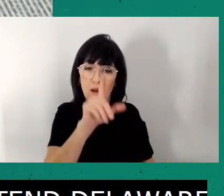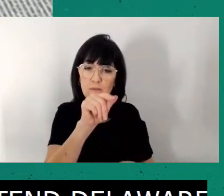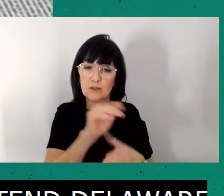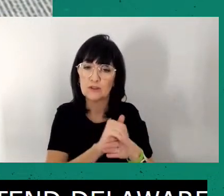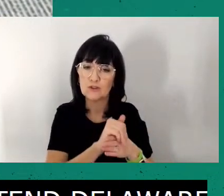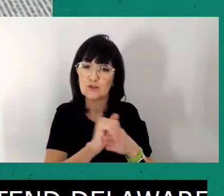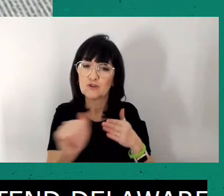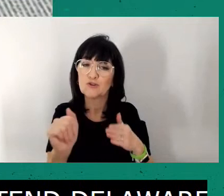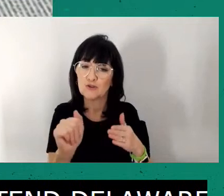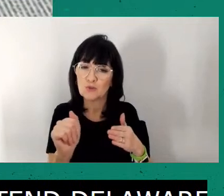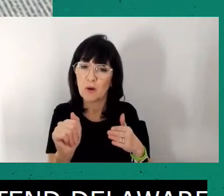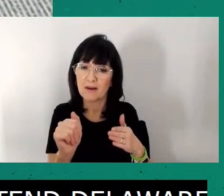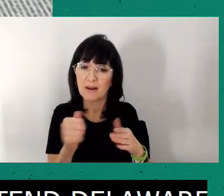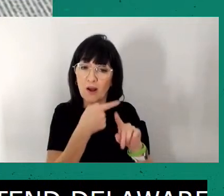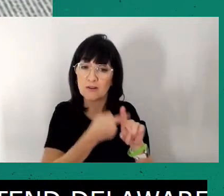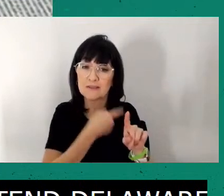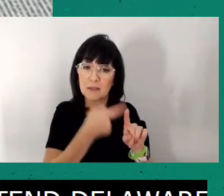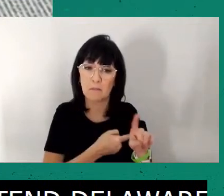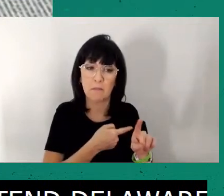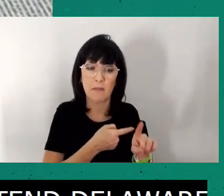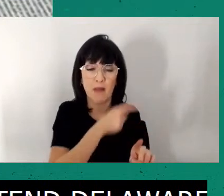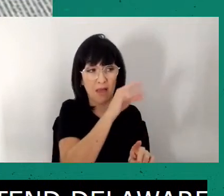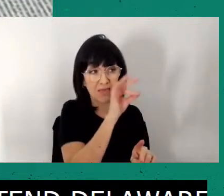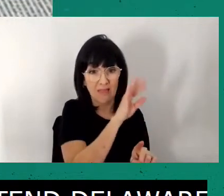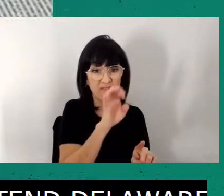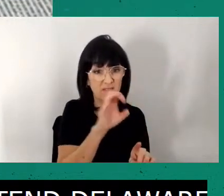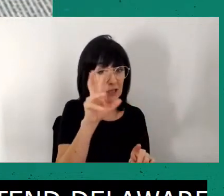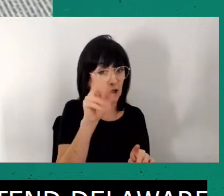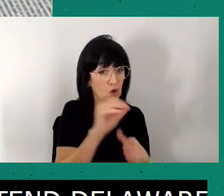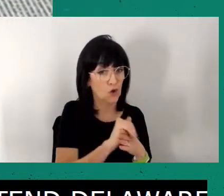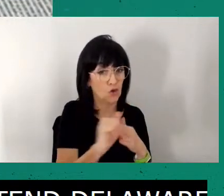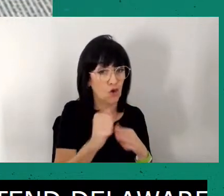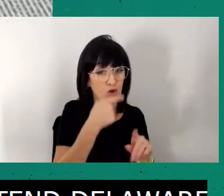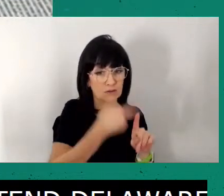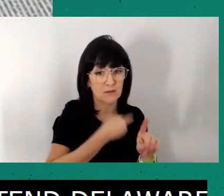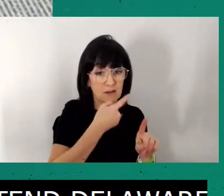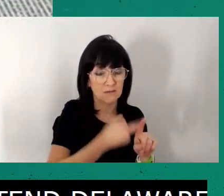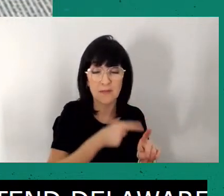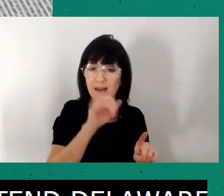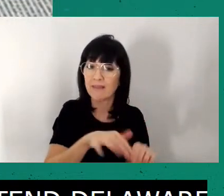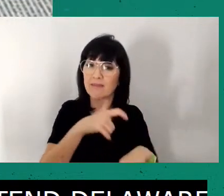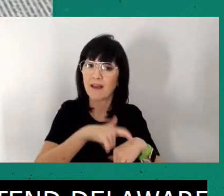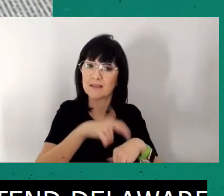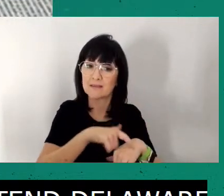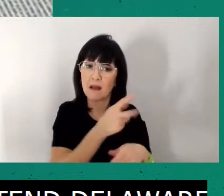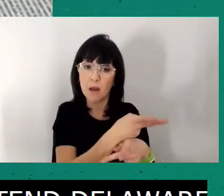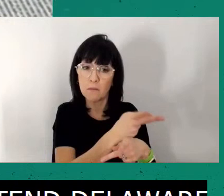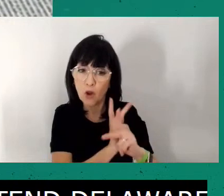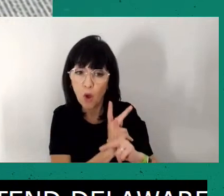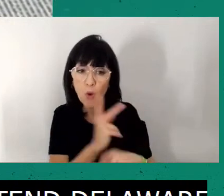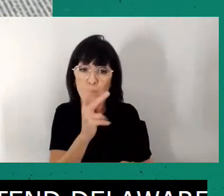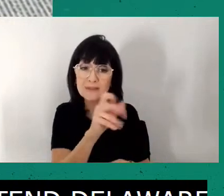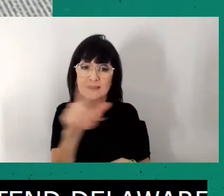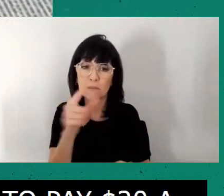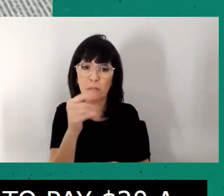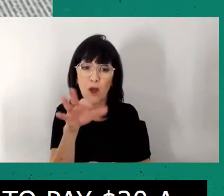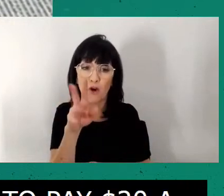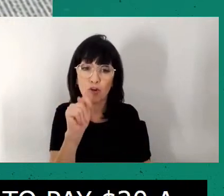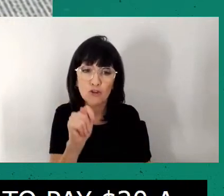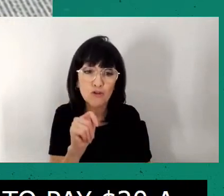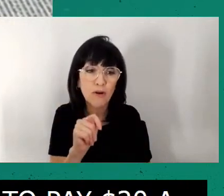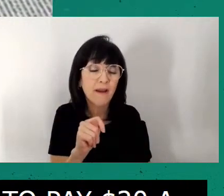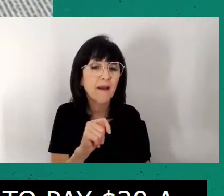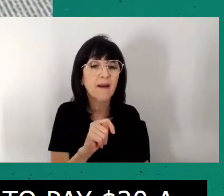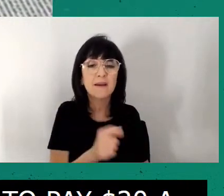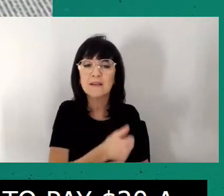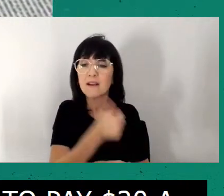$30 a month fee. But there were no loans, no Pell Grants, no way to get anything other